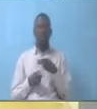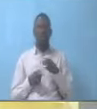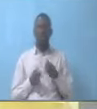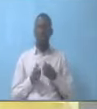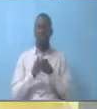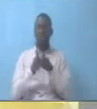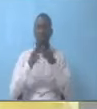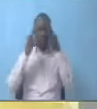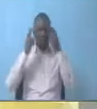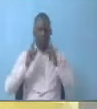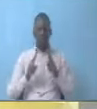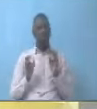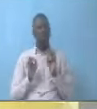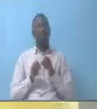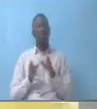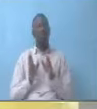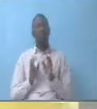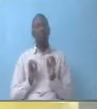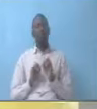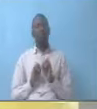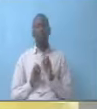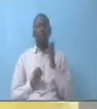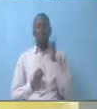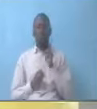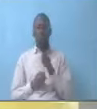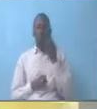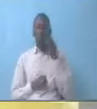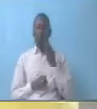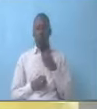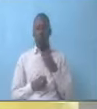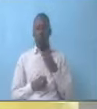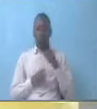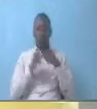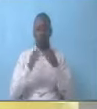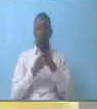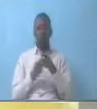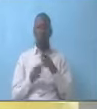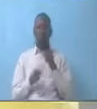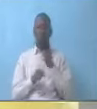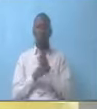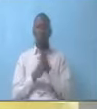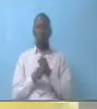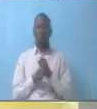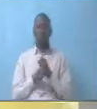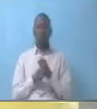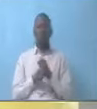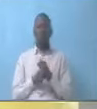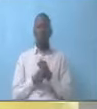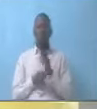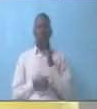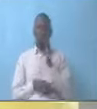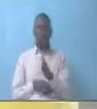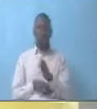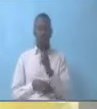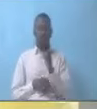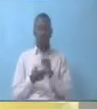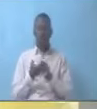But when you come to that, I'll make the necessary application. So